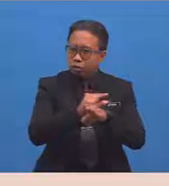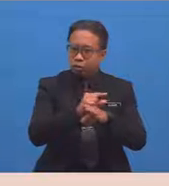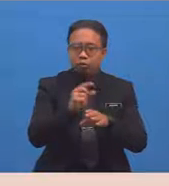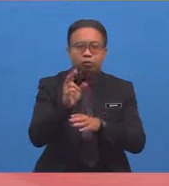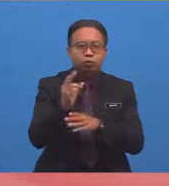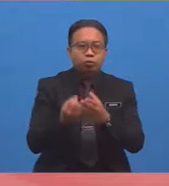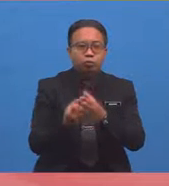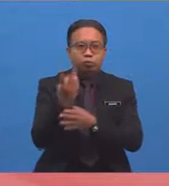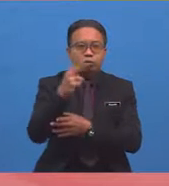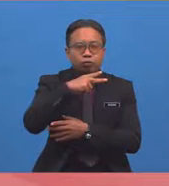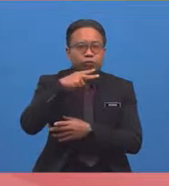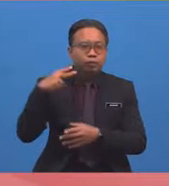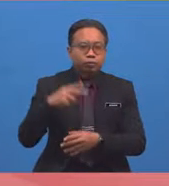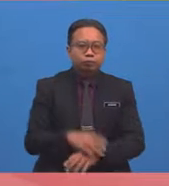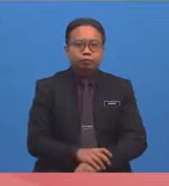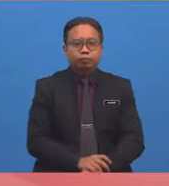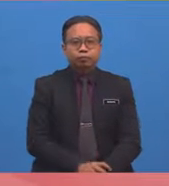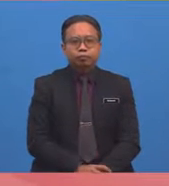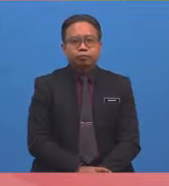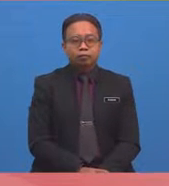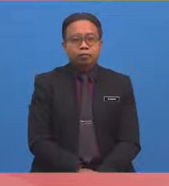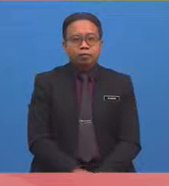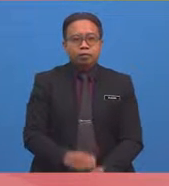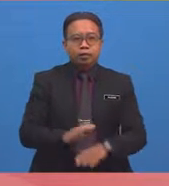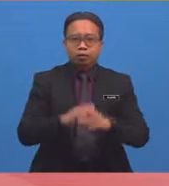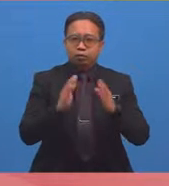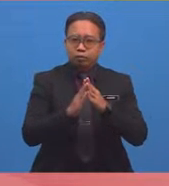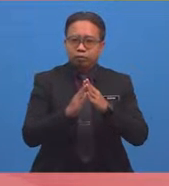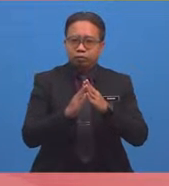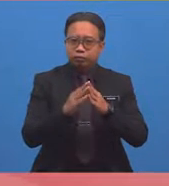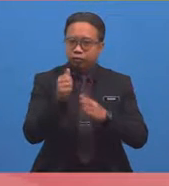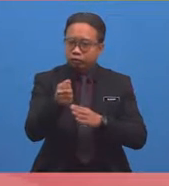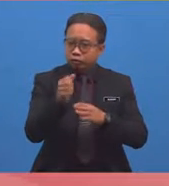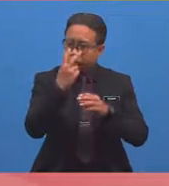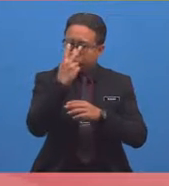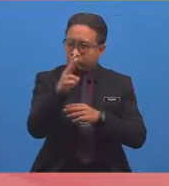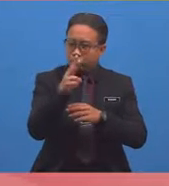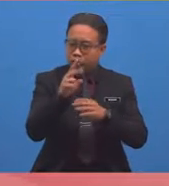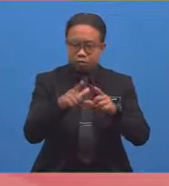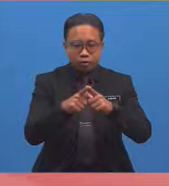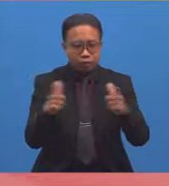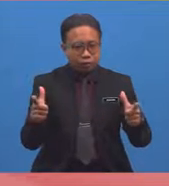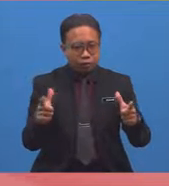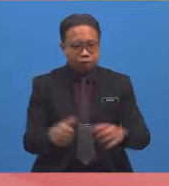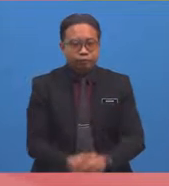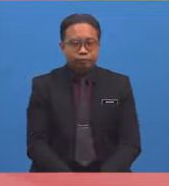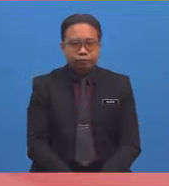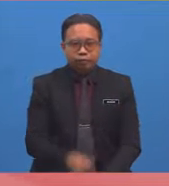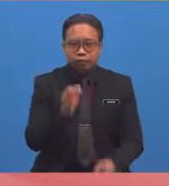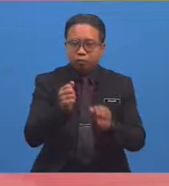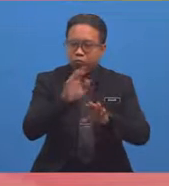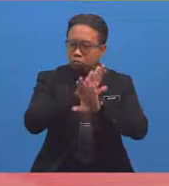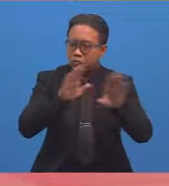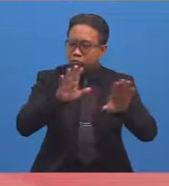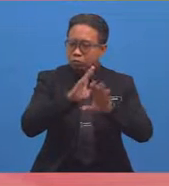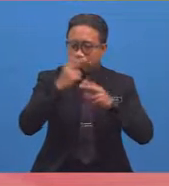verb. So, as you're at home right now, I'm actually really hoping that you can see the difference. And if you don't,